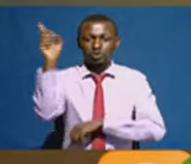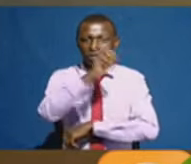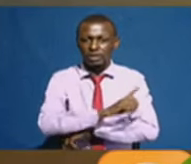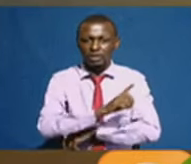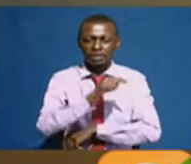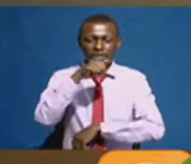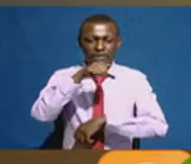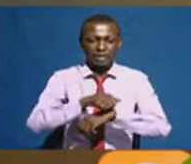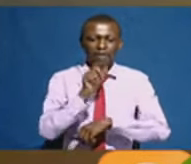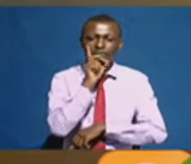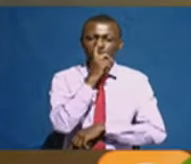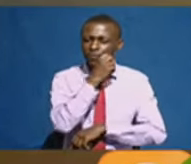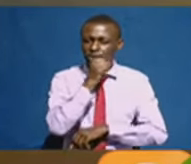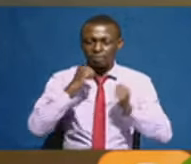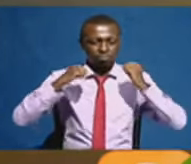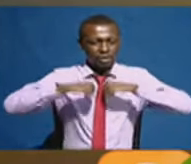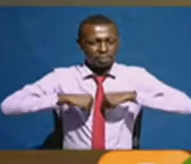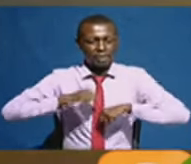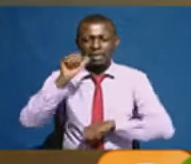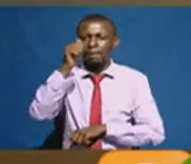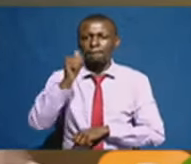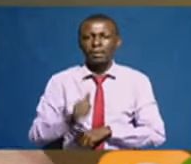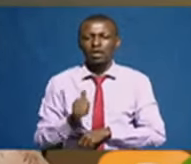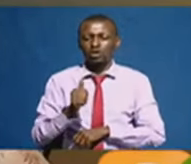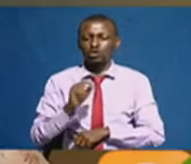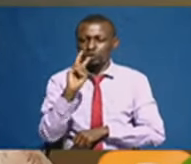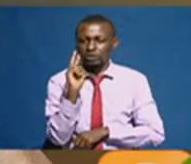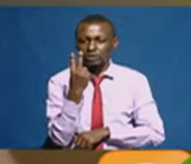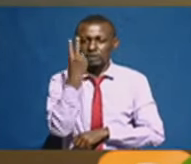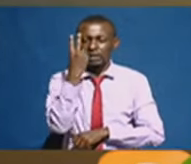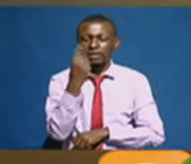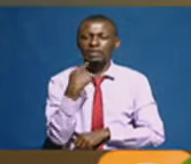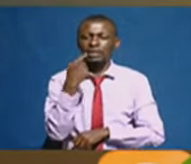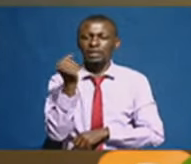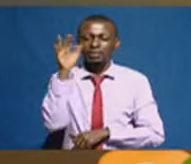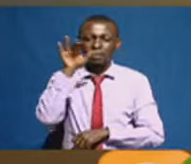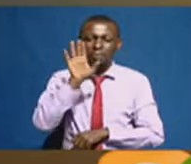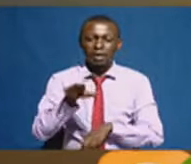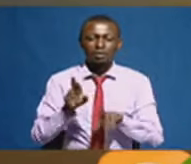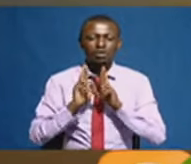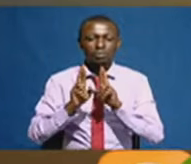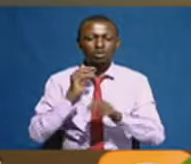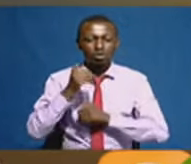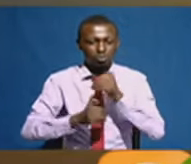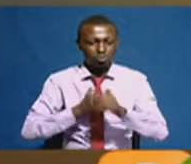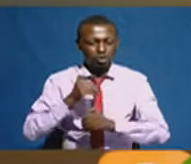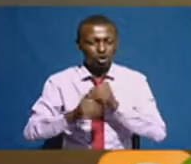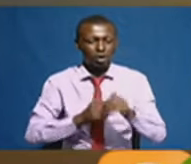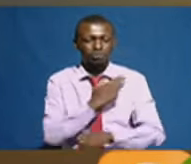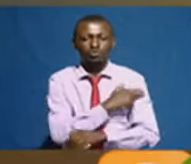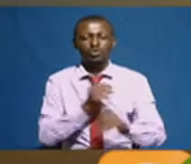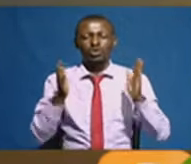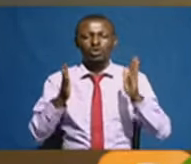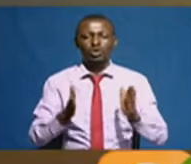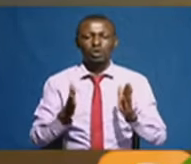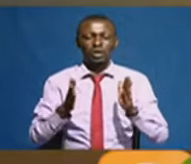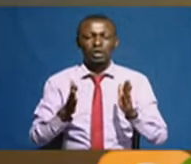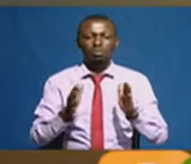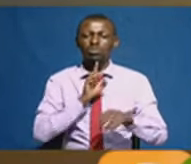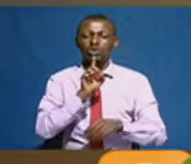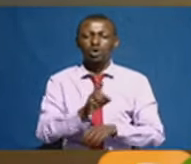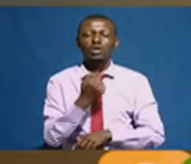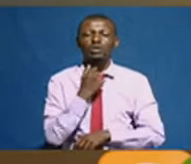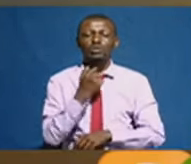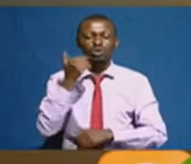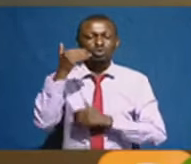without an agreement. And then the second one, now they're told by 17 they need to come back and report the progress. And then the doctors, the court also ordered the union to suspend